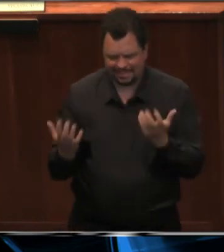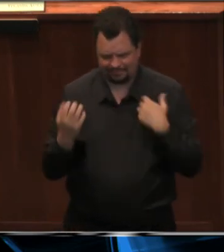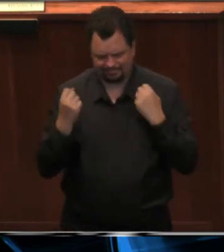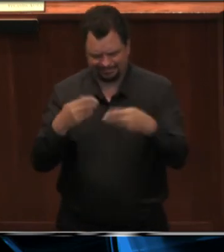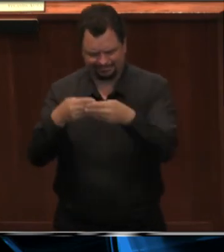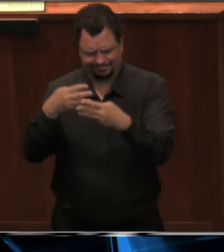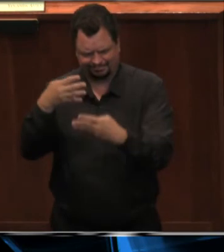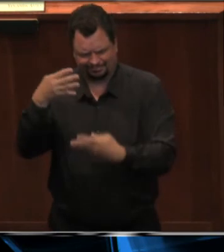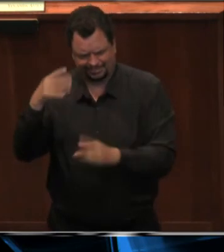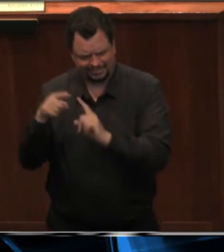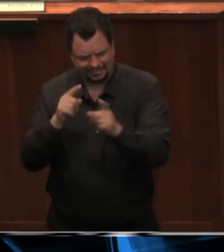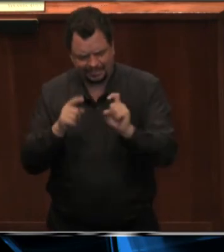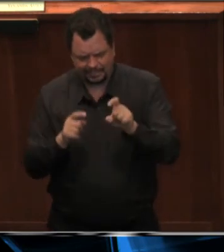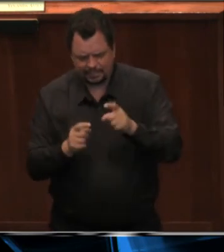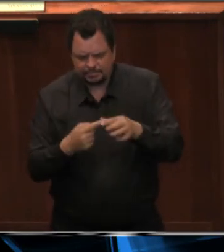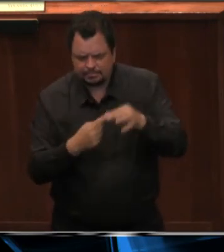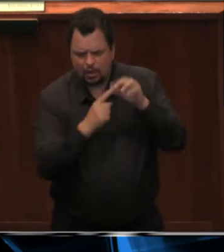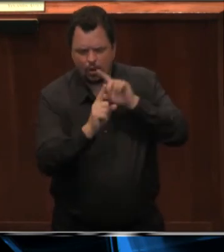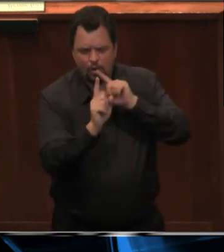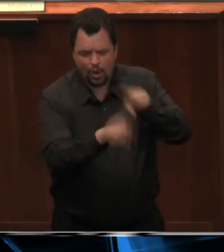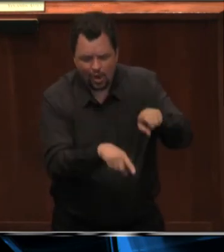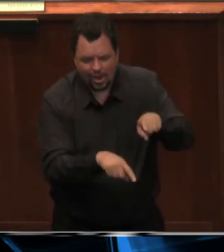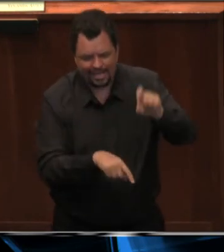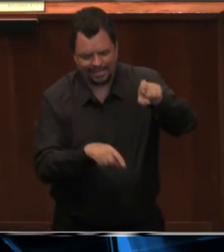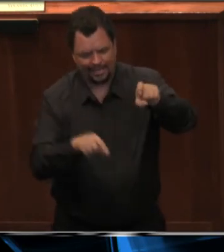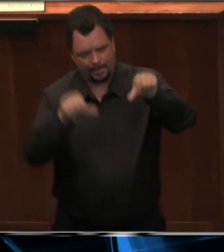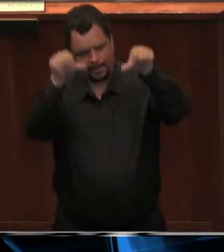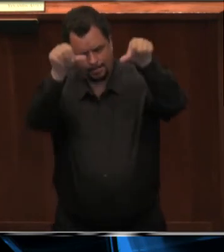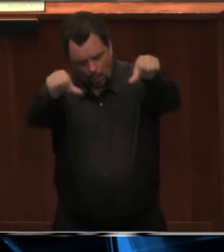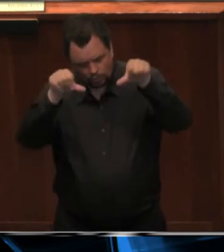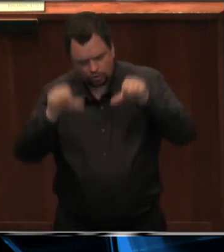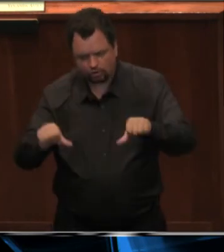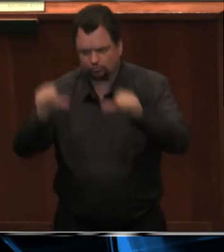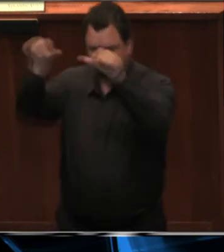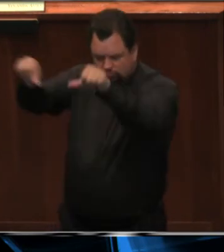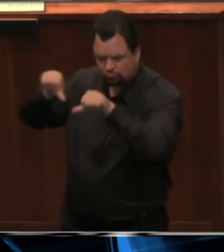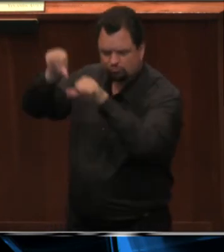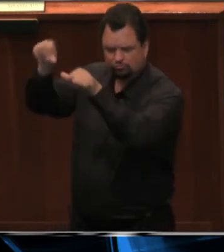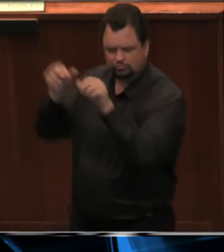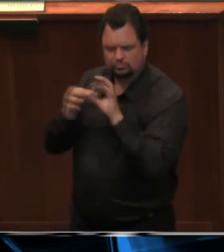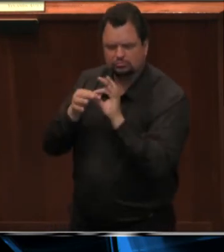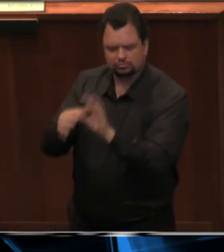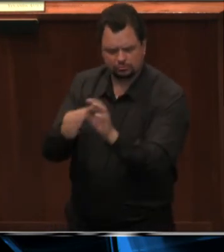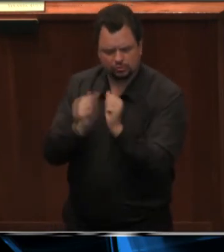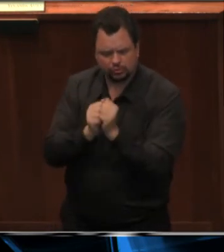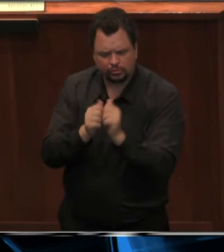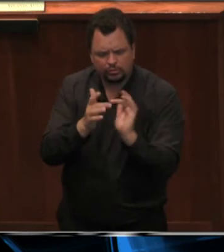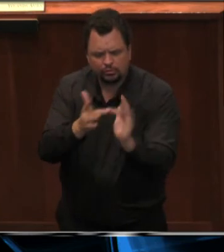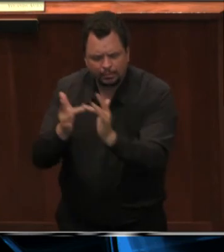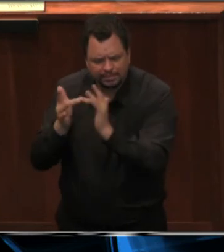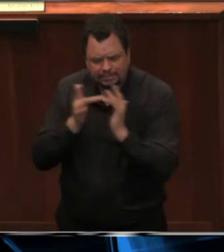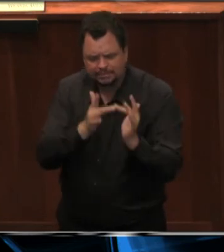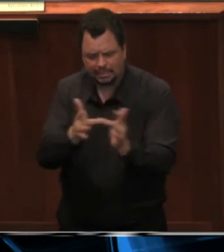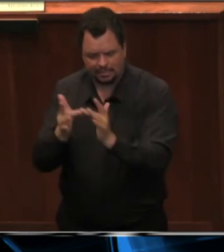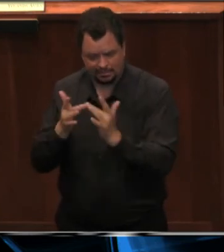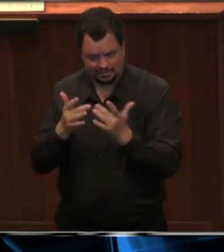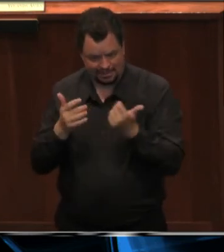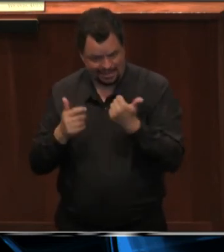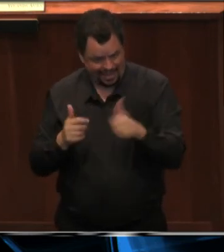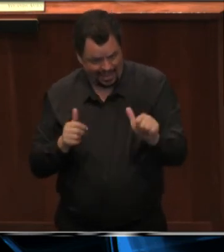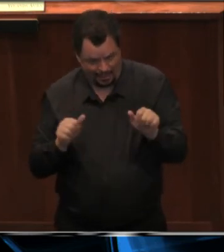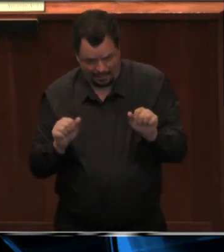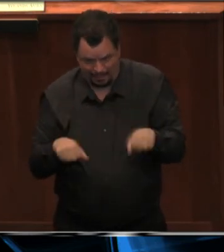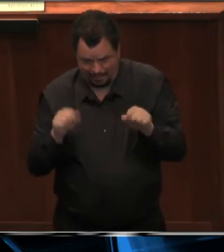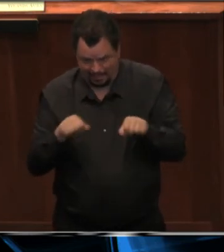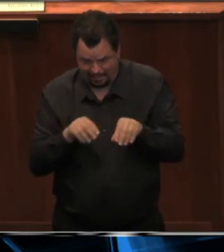means to post in buildings and in their district website any positive cases of COVID-19 at that location. With the